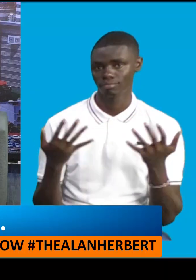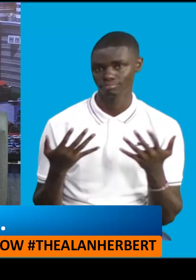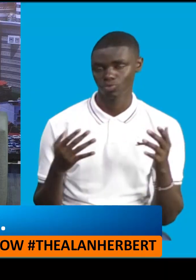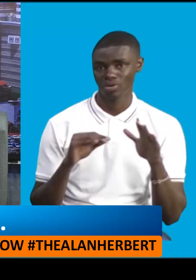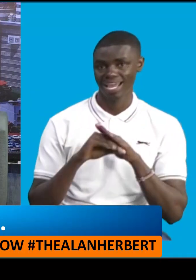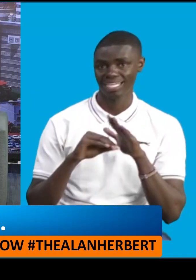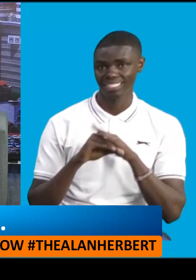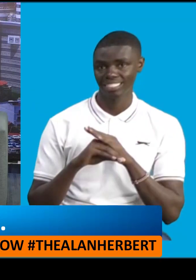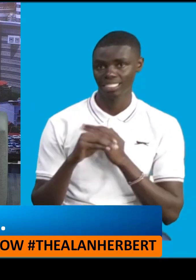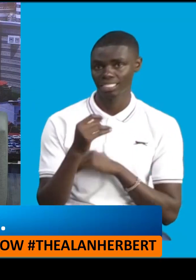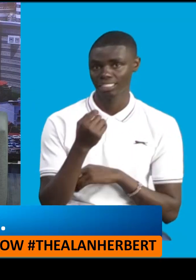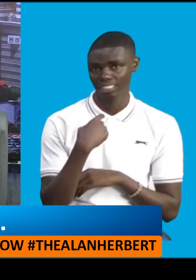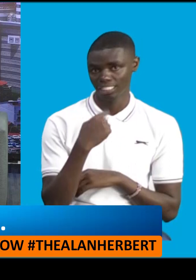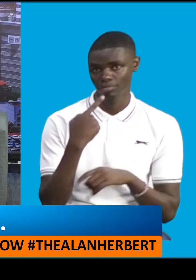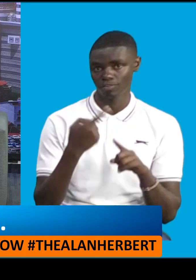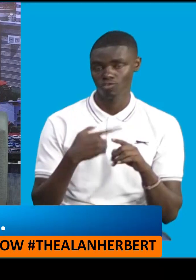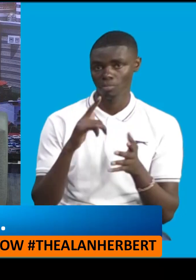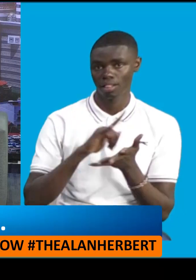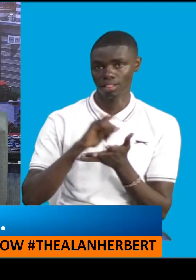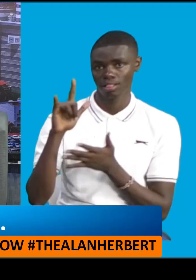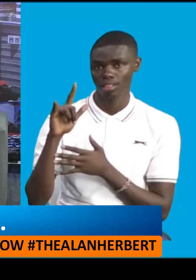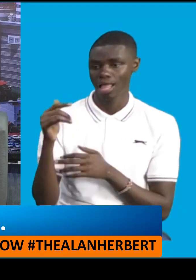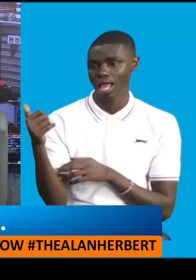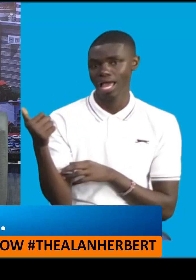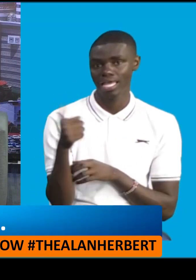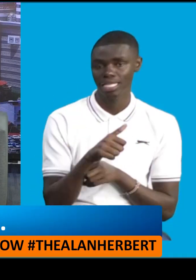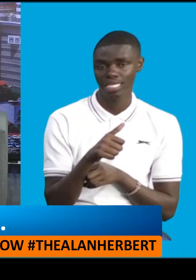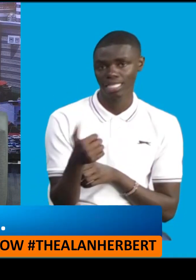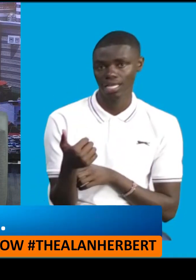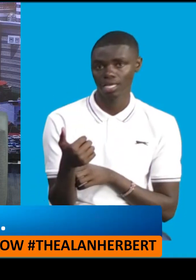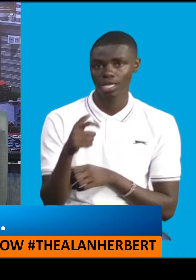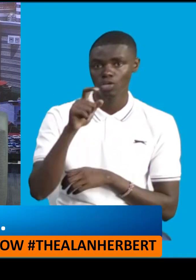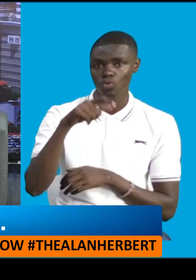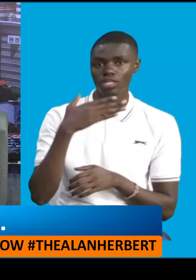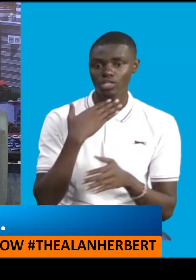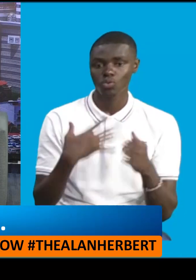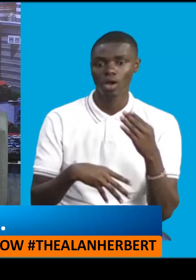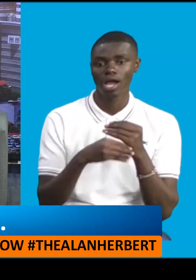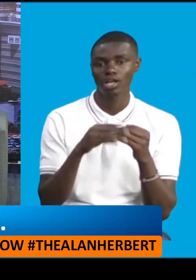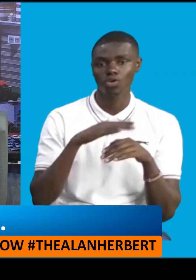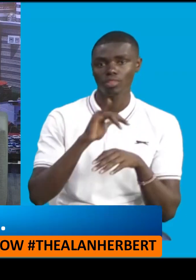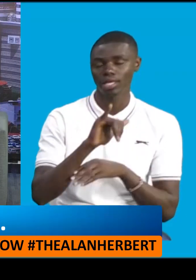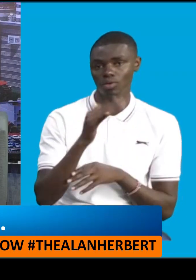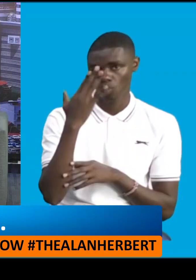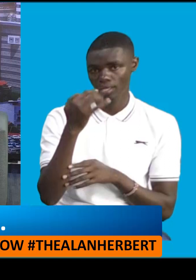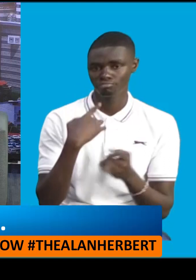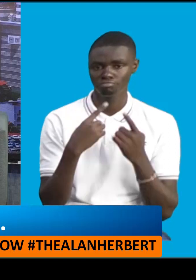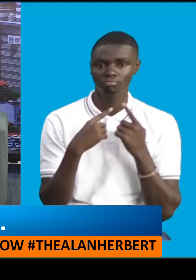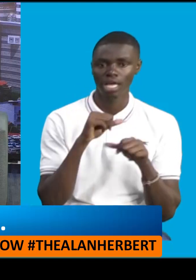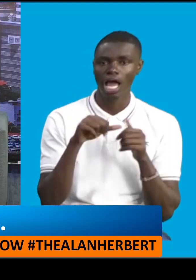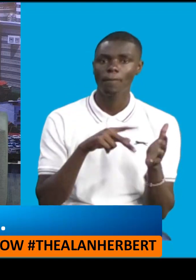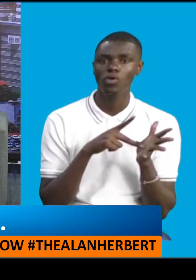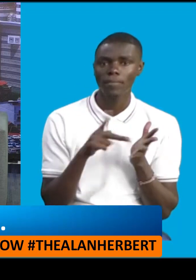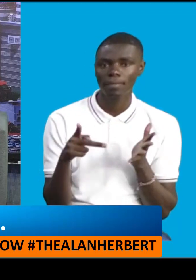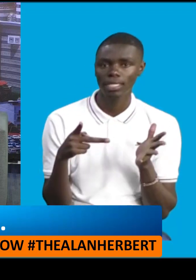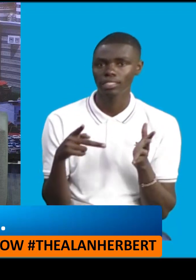on accessing treatment from abroad. Is there anything you'd like to add on to that? Because we've spoken